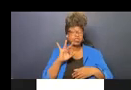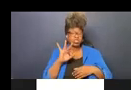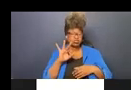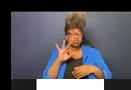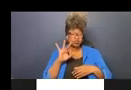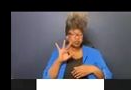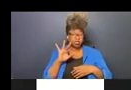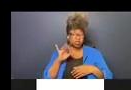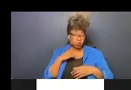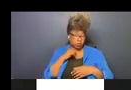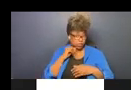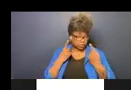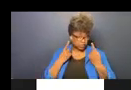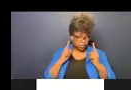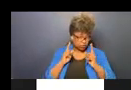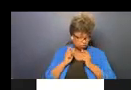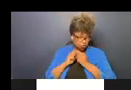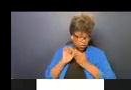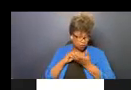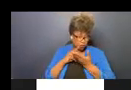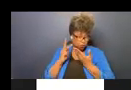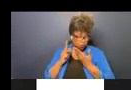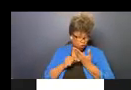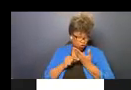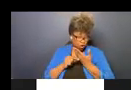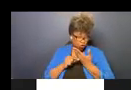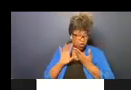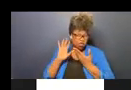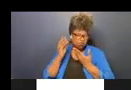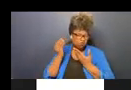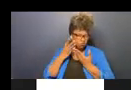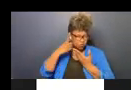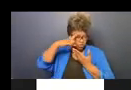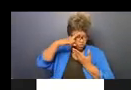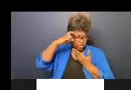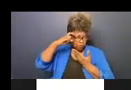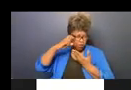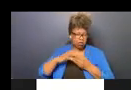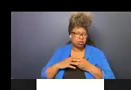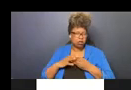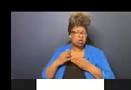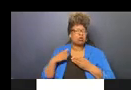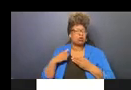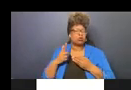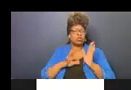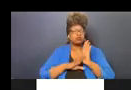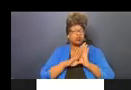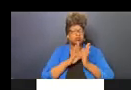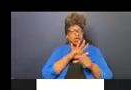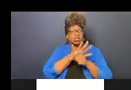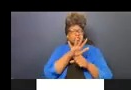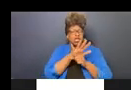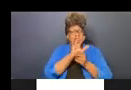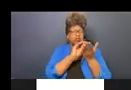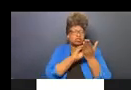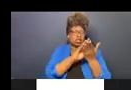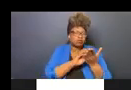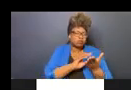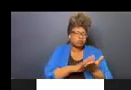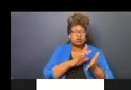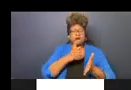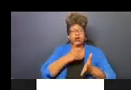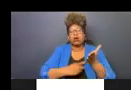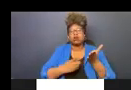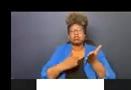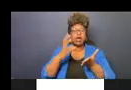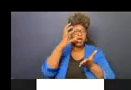we aren't successful with that program, and we'll find out about it this summer, we developed enough documentation in the form of cost estimates, scopes